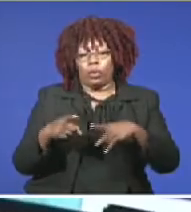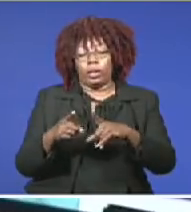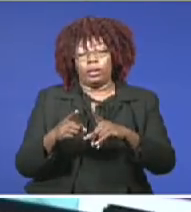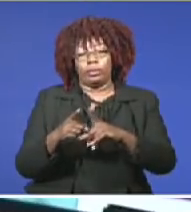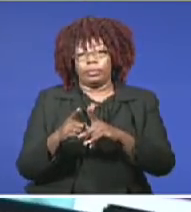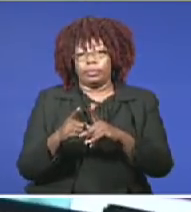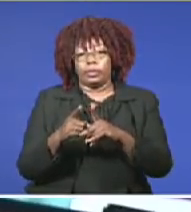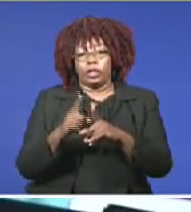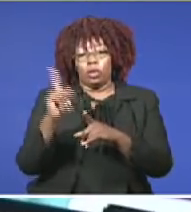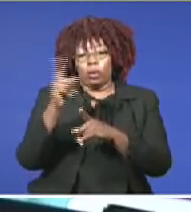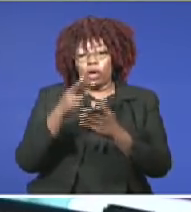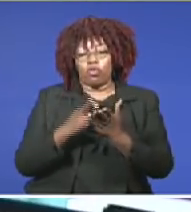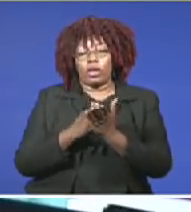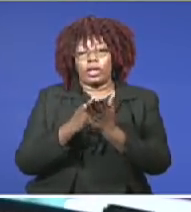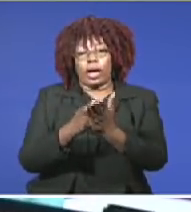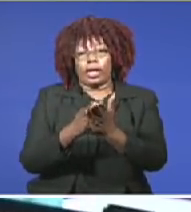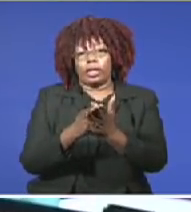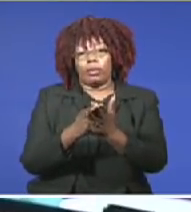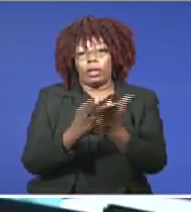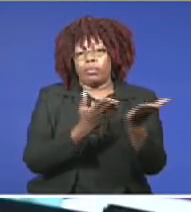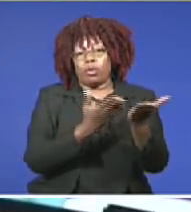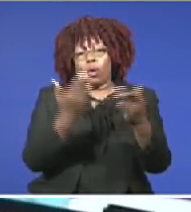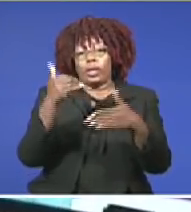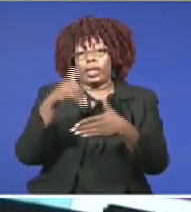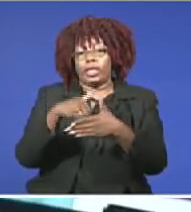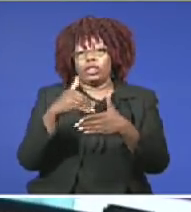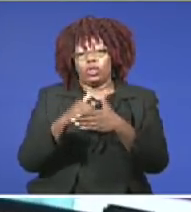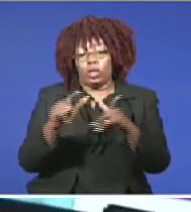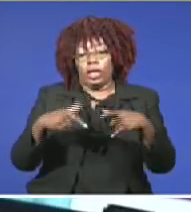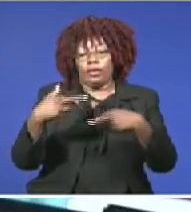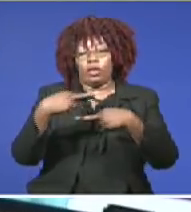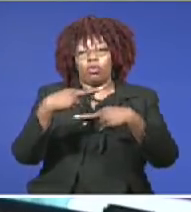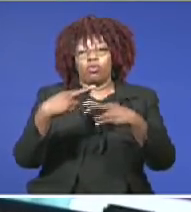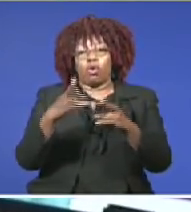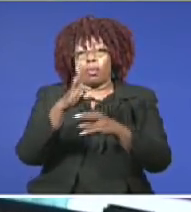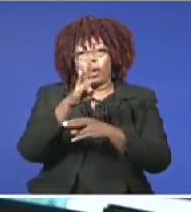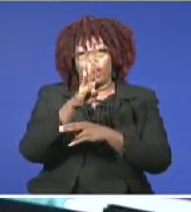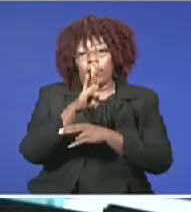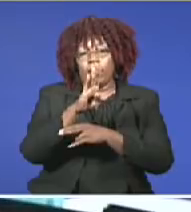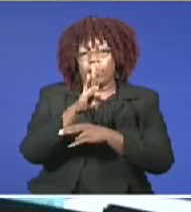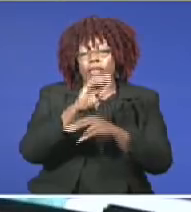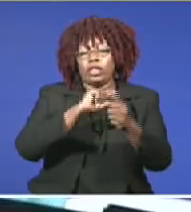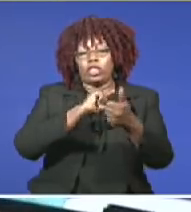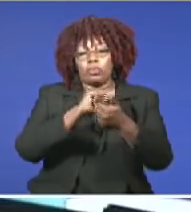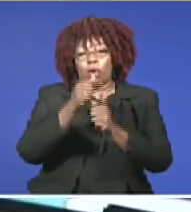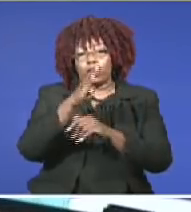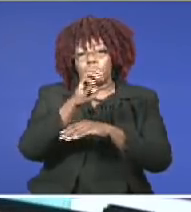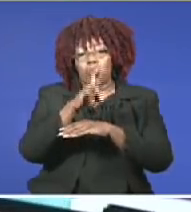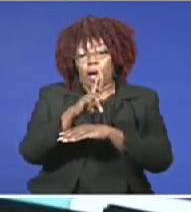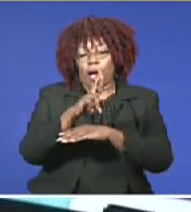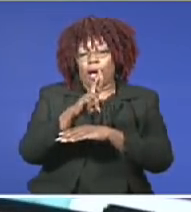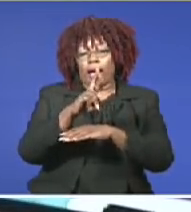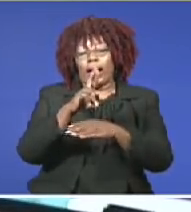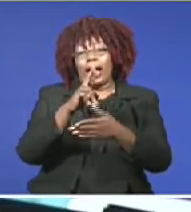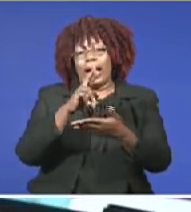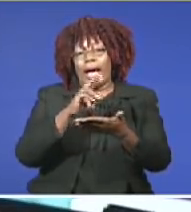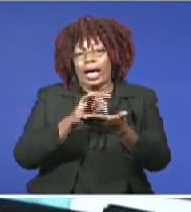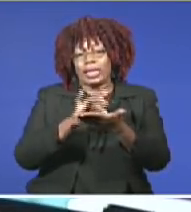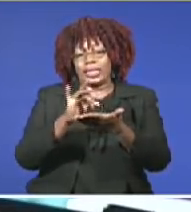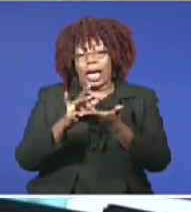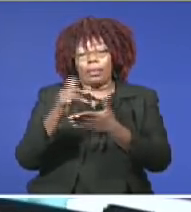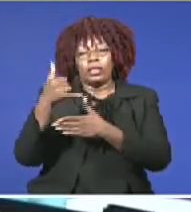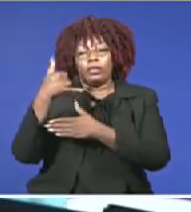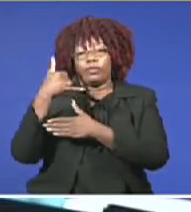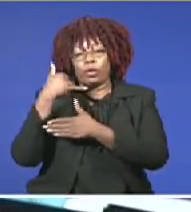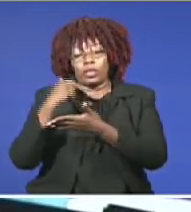direction where regattas will be brought into the living rooms, sports bar, tablets, laptops and cell phones of